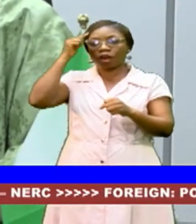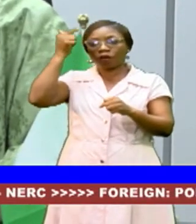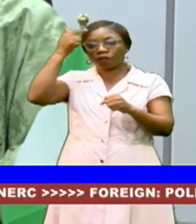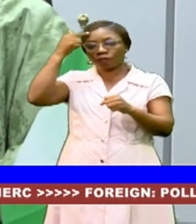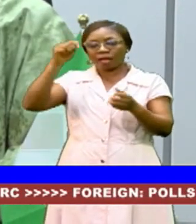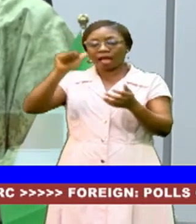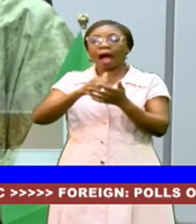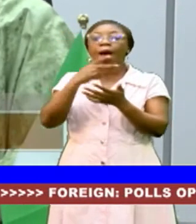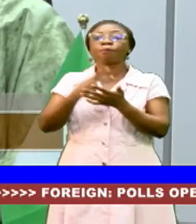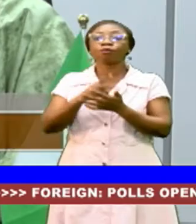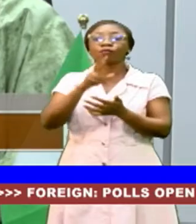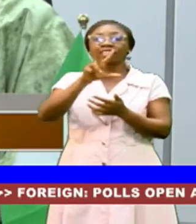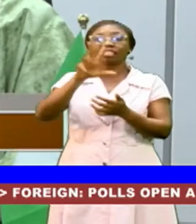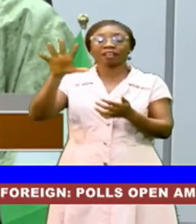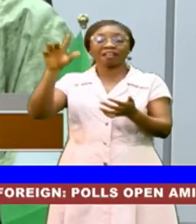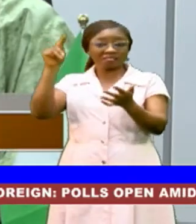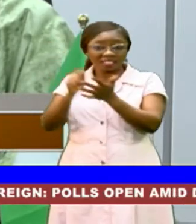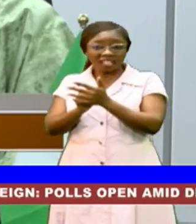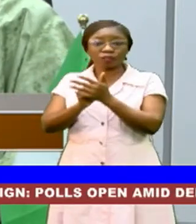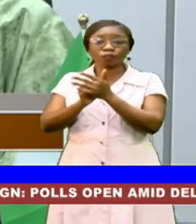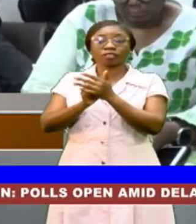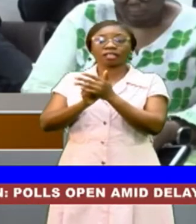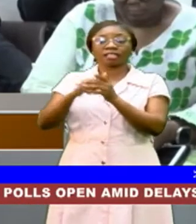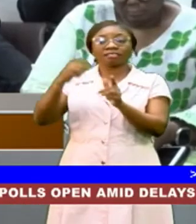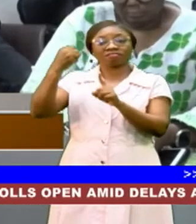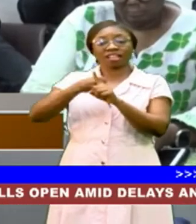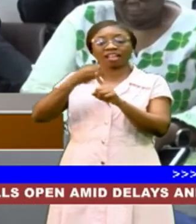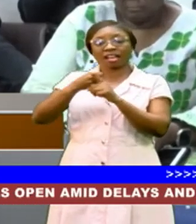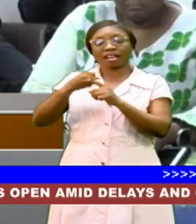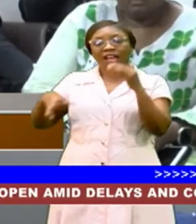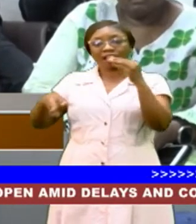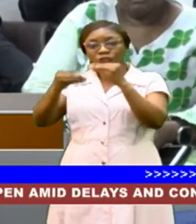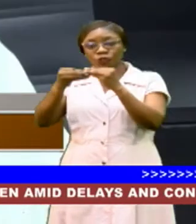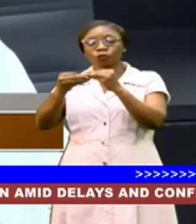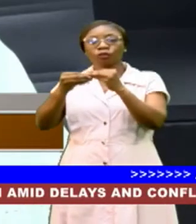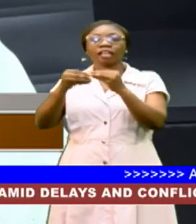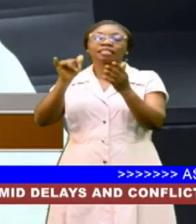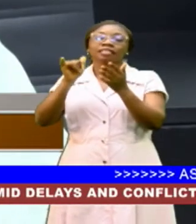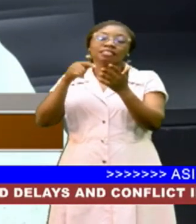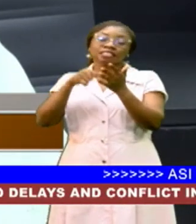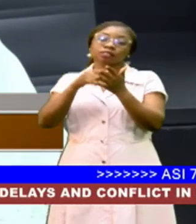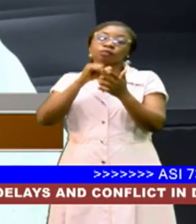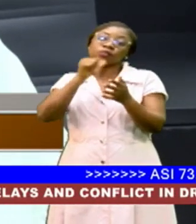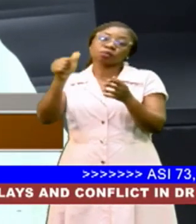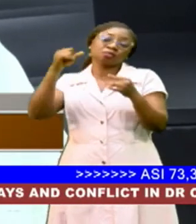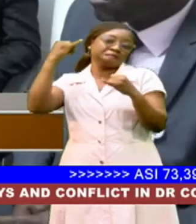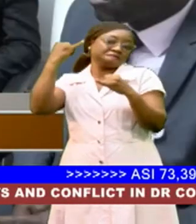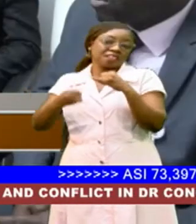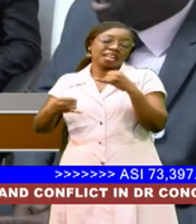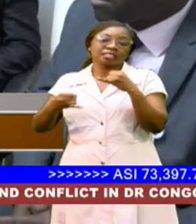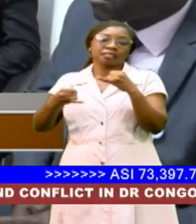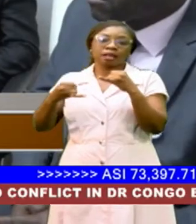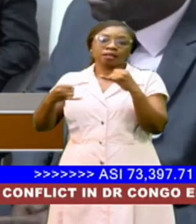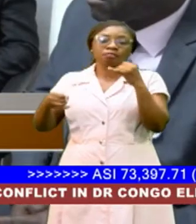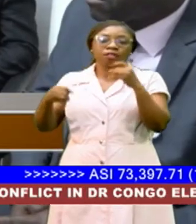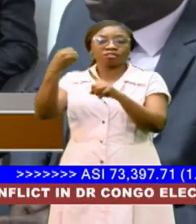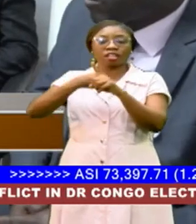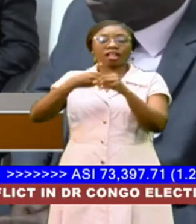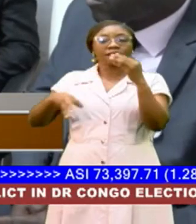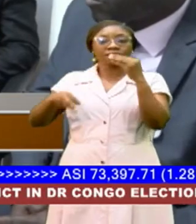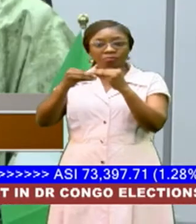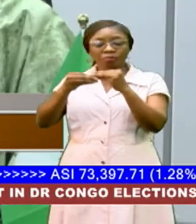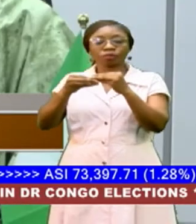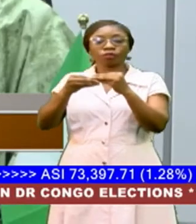approving 35,000 wage awards. Now, this is not a final wage award, and the federal government has